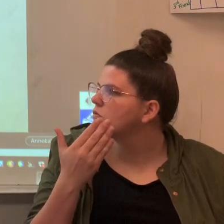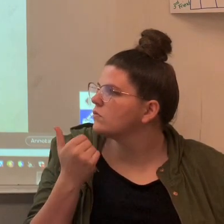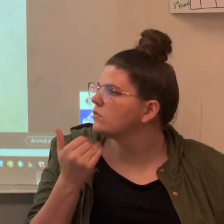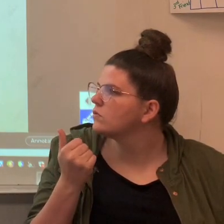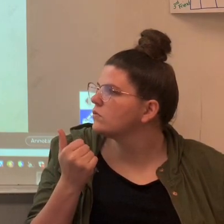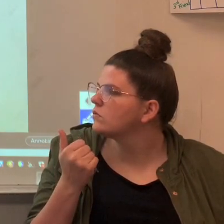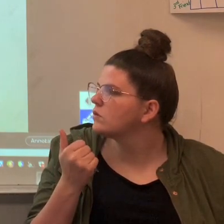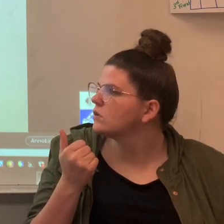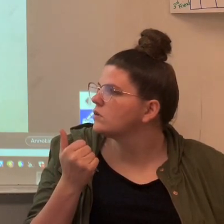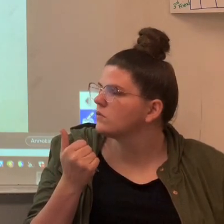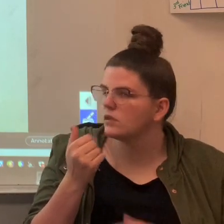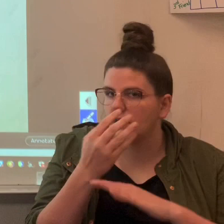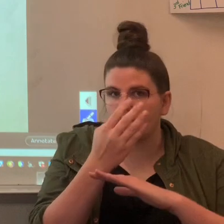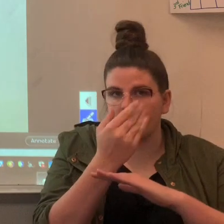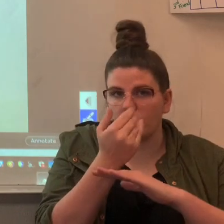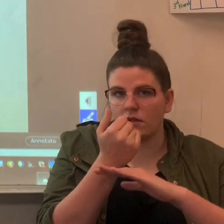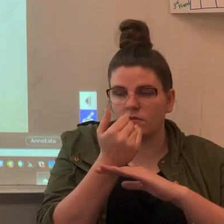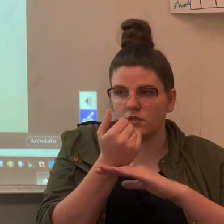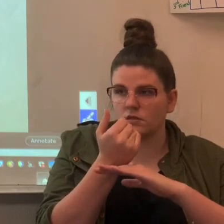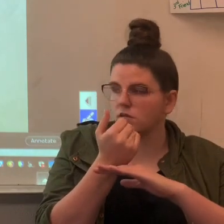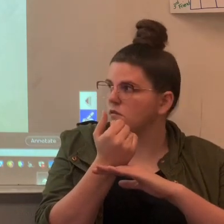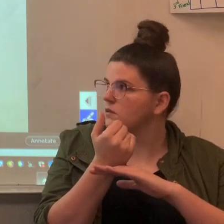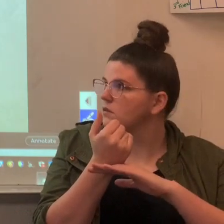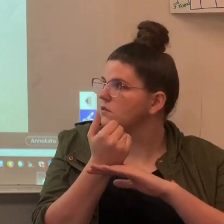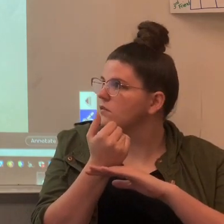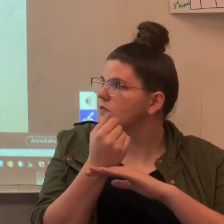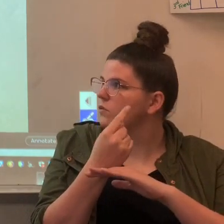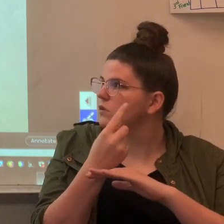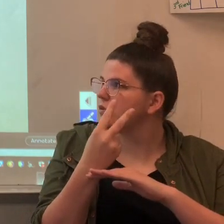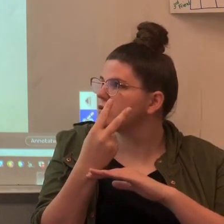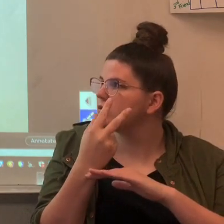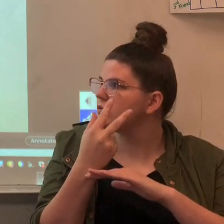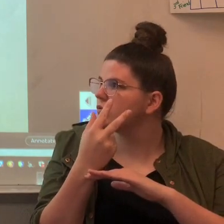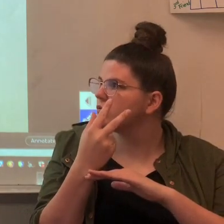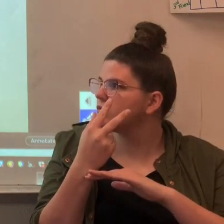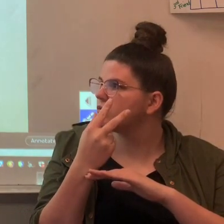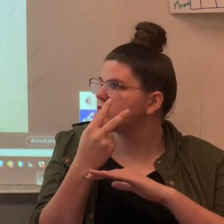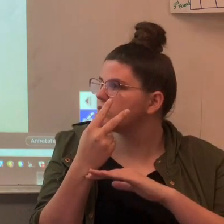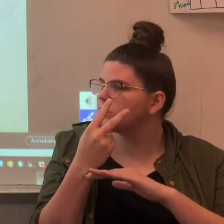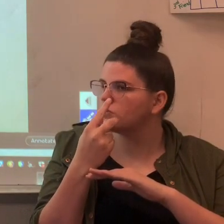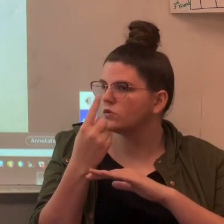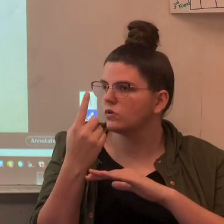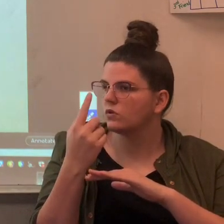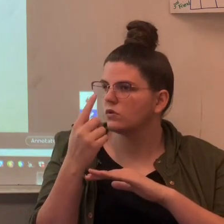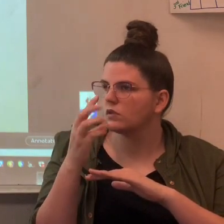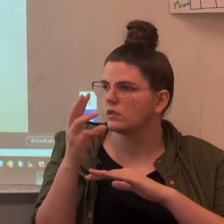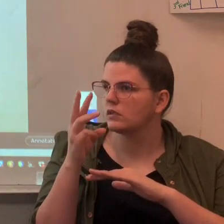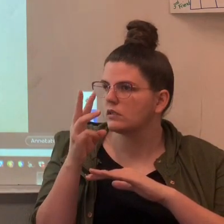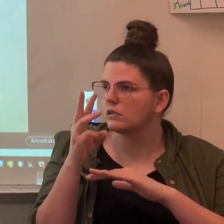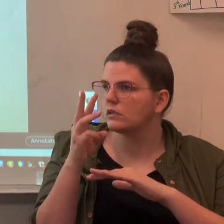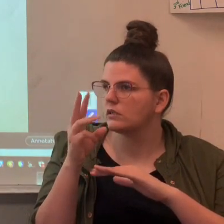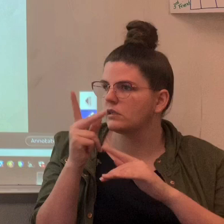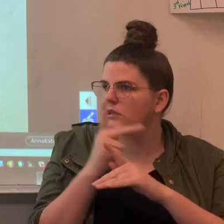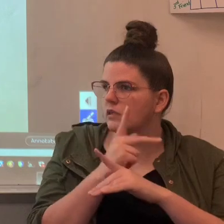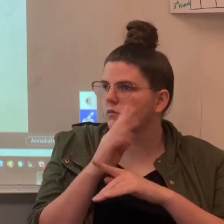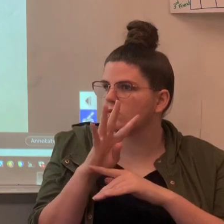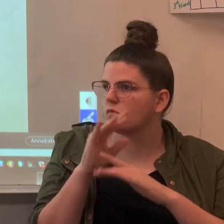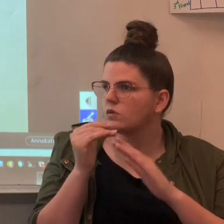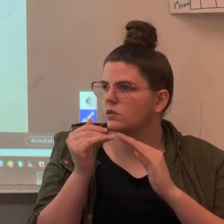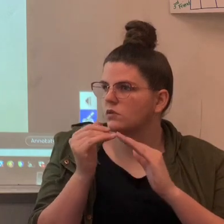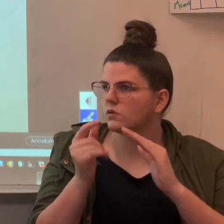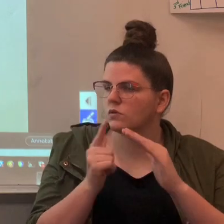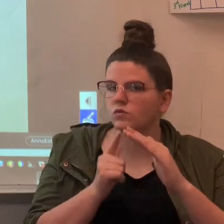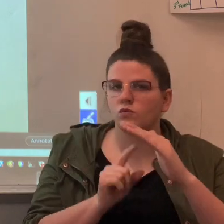numerator. 15 out of 1, 2, 3, 4, 5, 6. 1, 2, 3, 4, 6 times 4, which